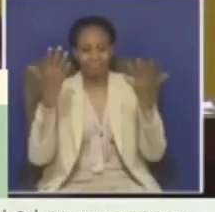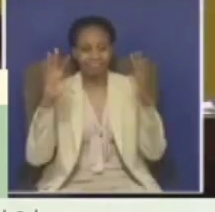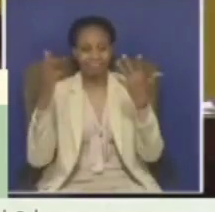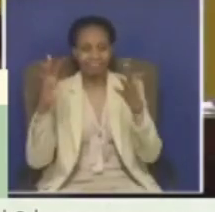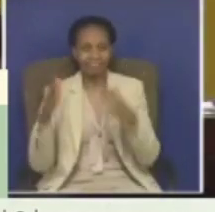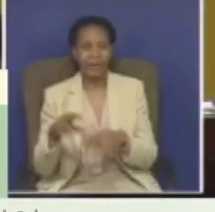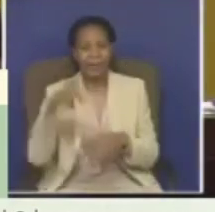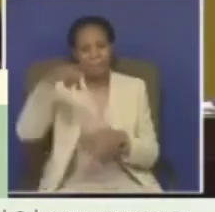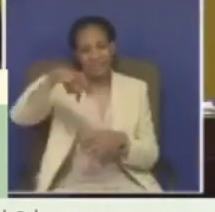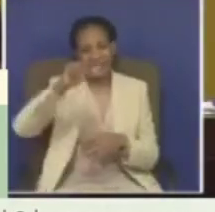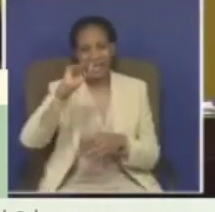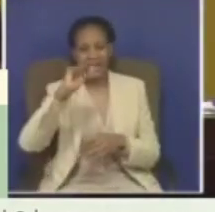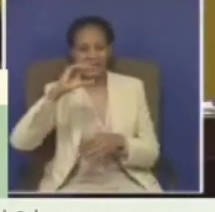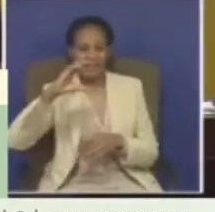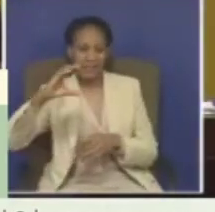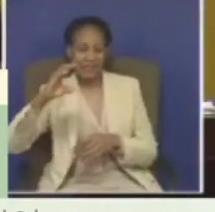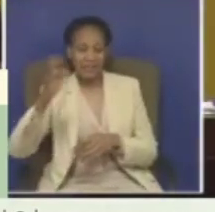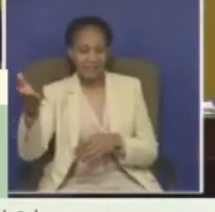the PAC.